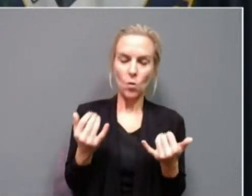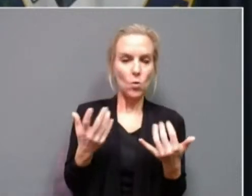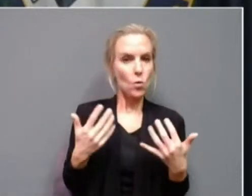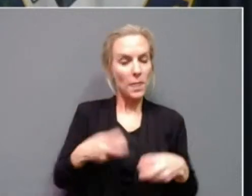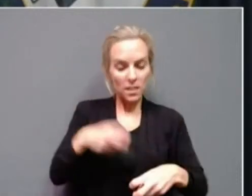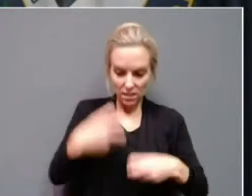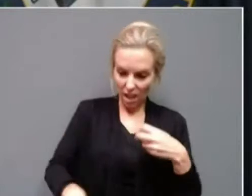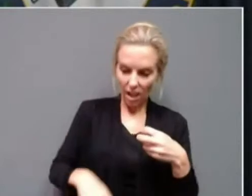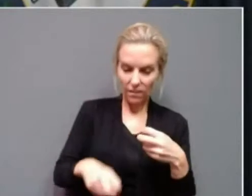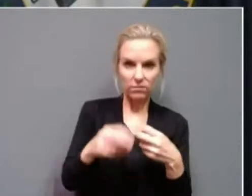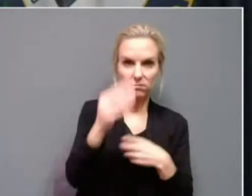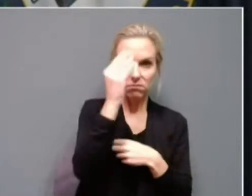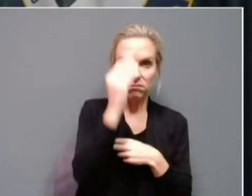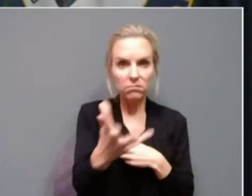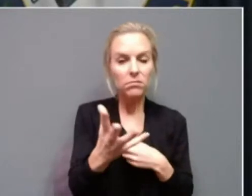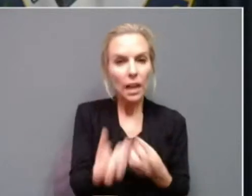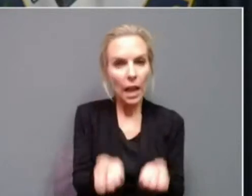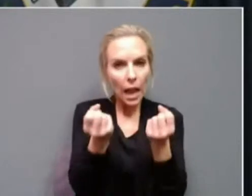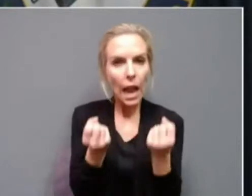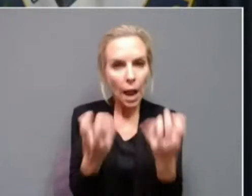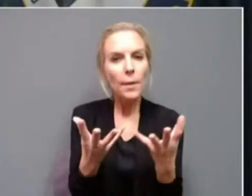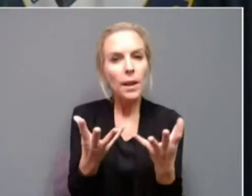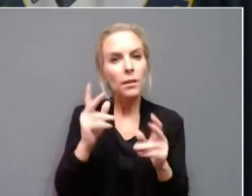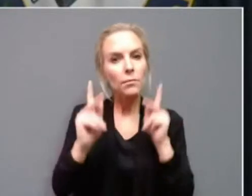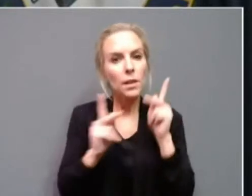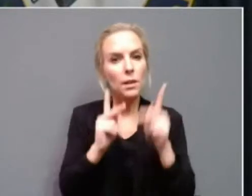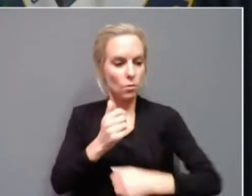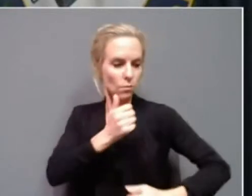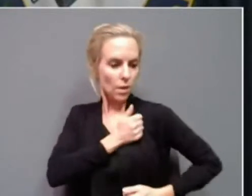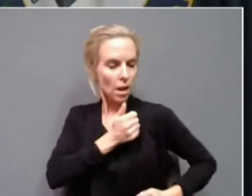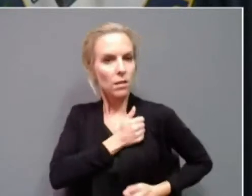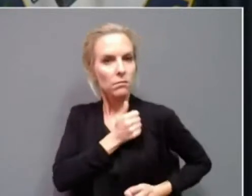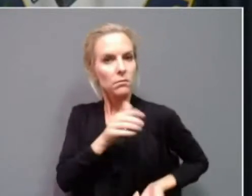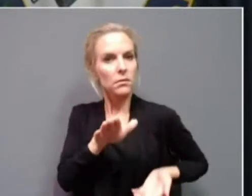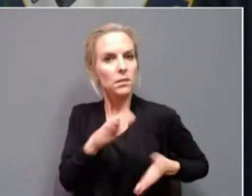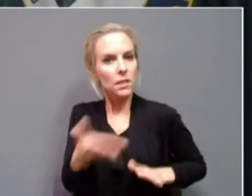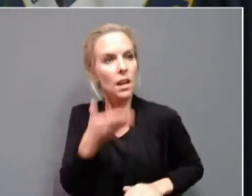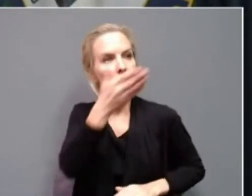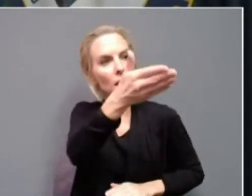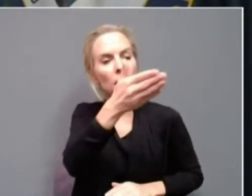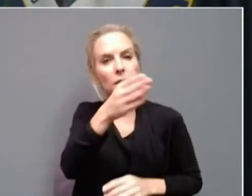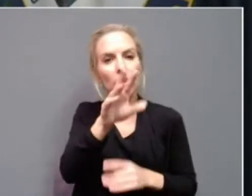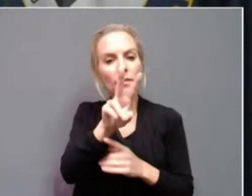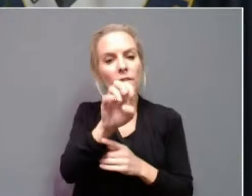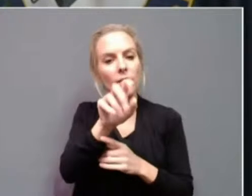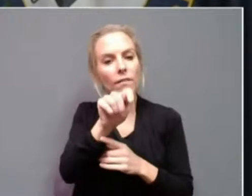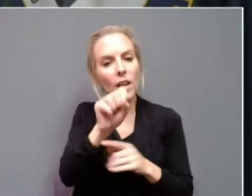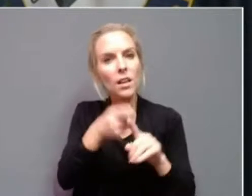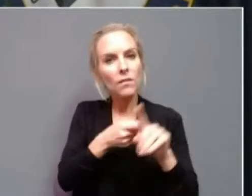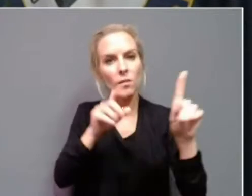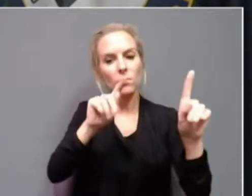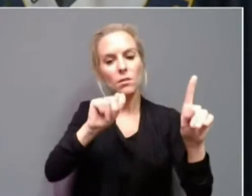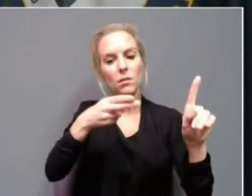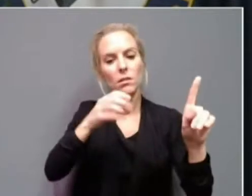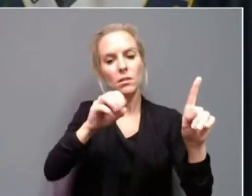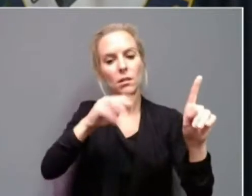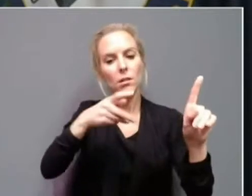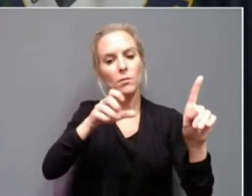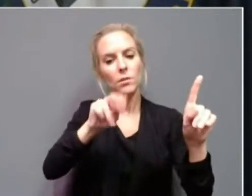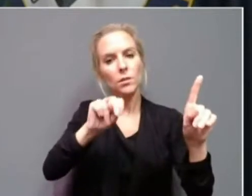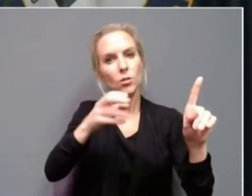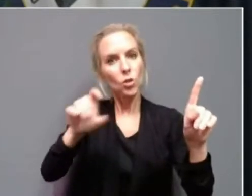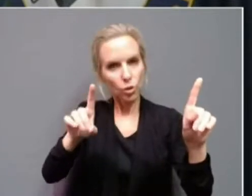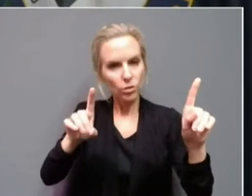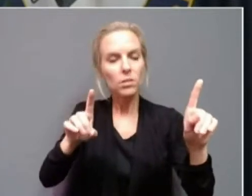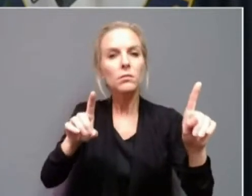at Thompson Hood. It was tragic. But folks, I was just standing up here. Folks you're about to meet, we're fighting